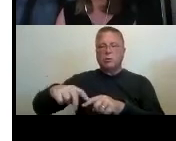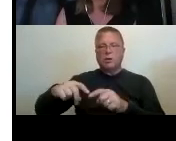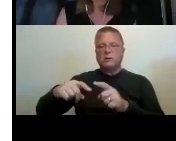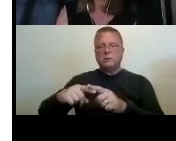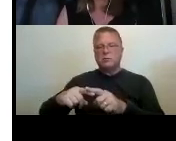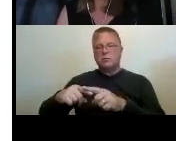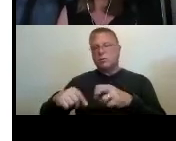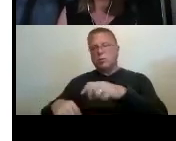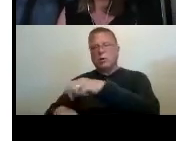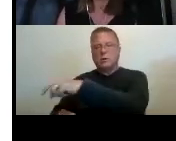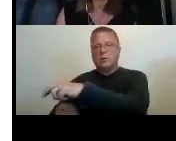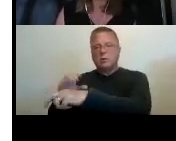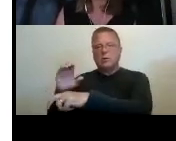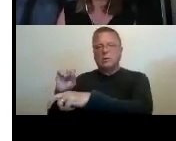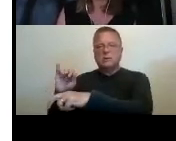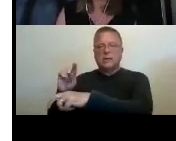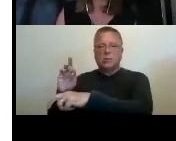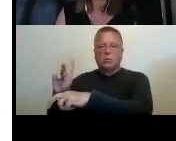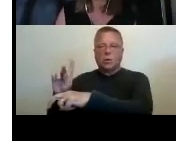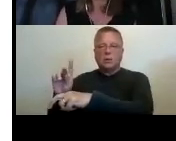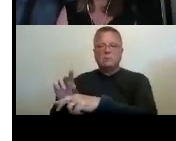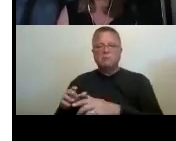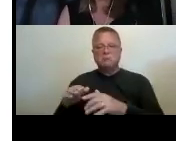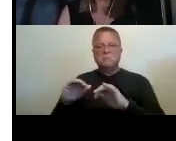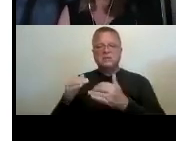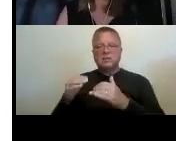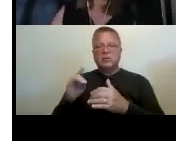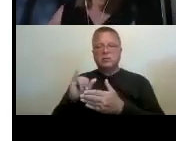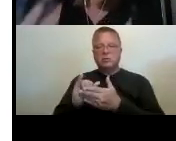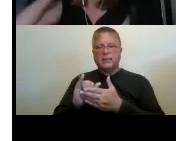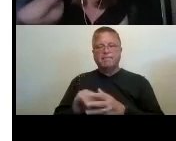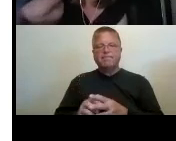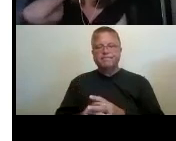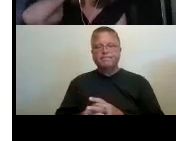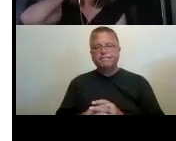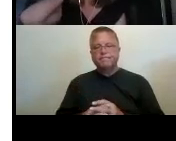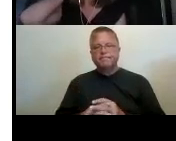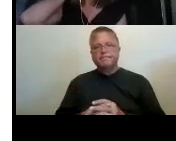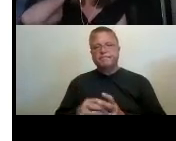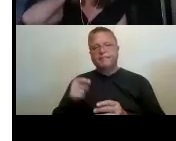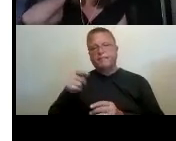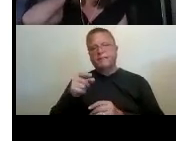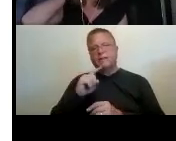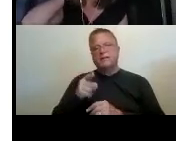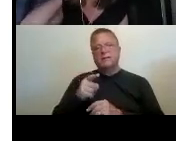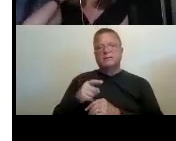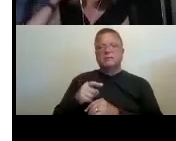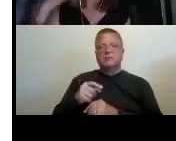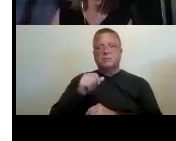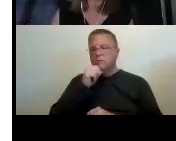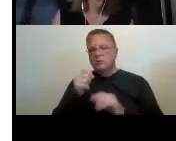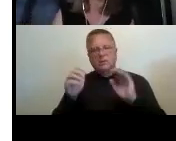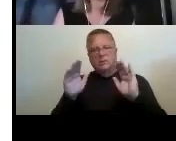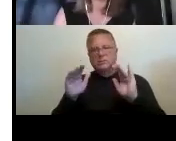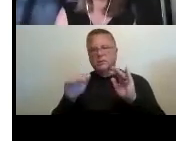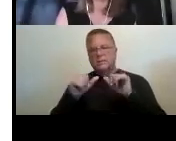then. Operationally, that's how those work. Again, these are, we would not expect these to